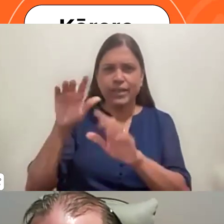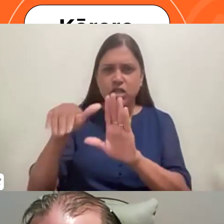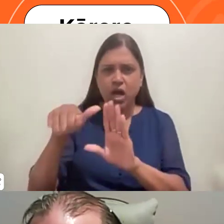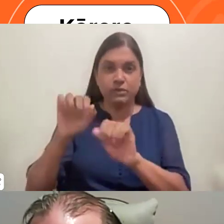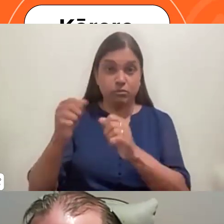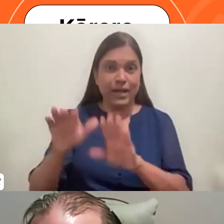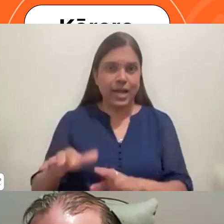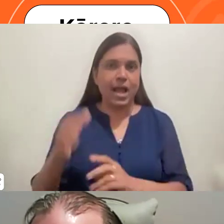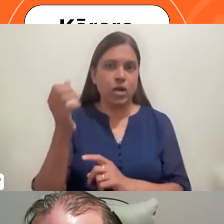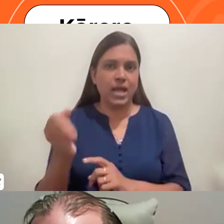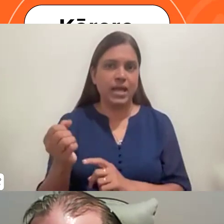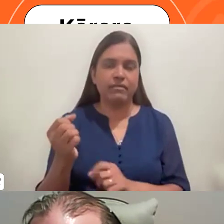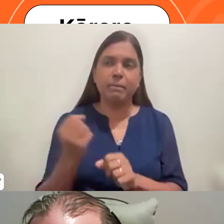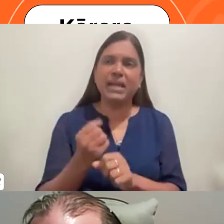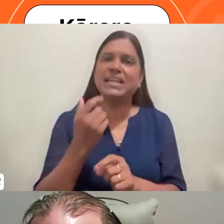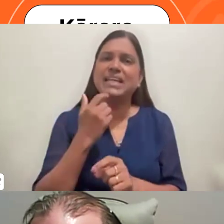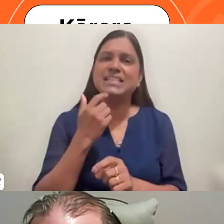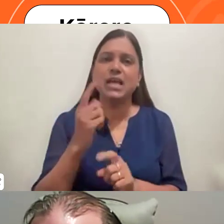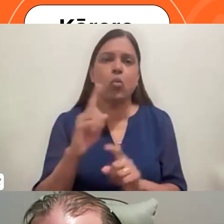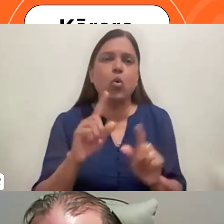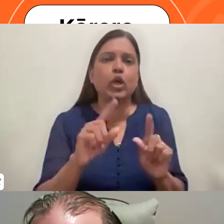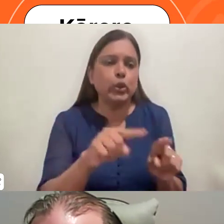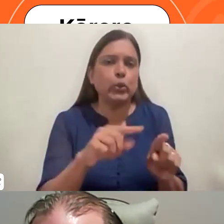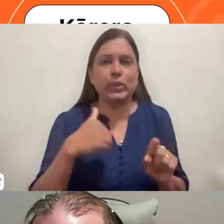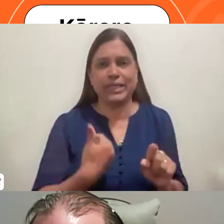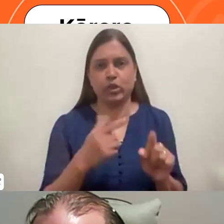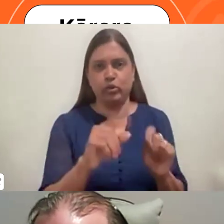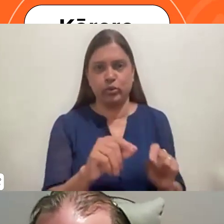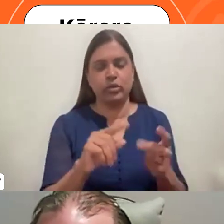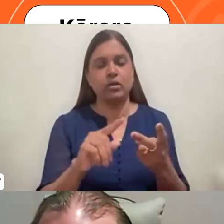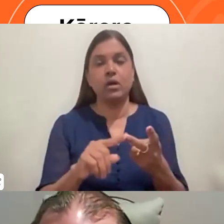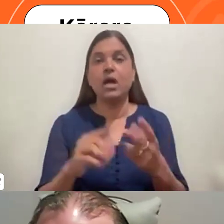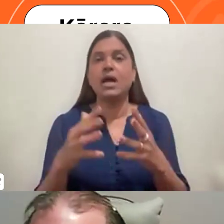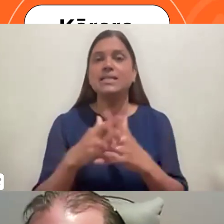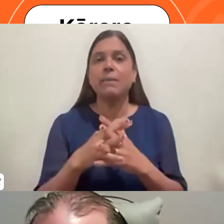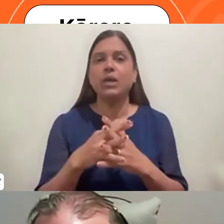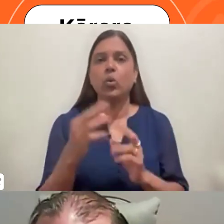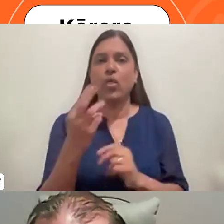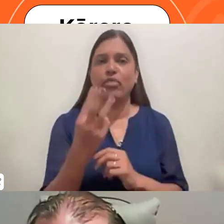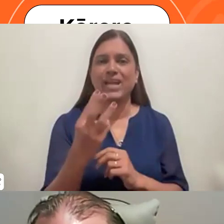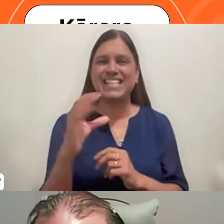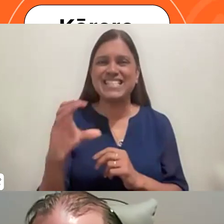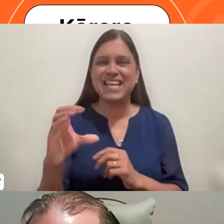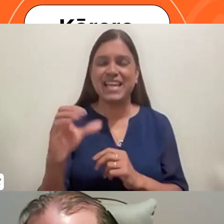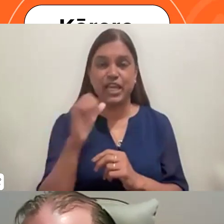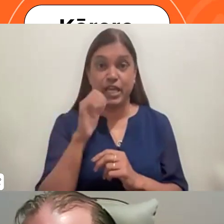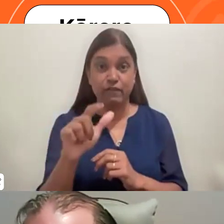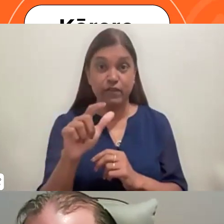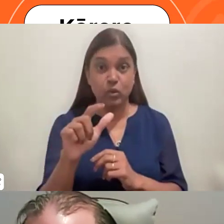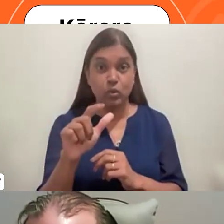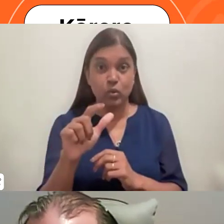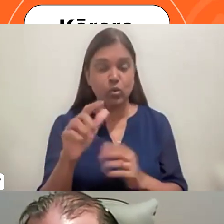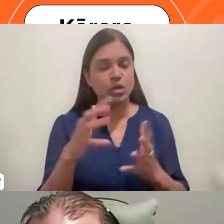make it easier to understand what you need to do. And at W3C, if you Google W3C WAI resources,